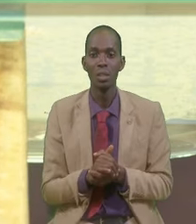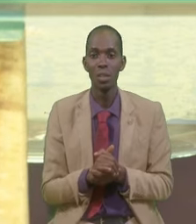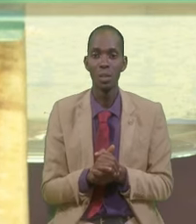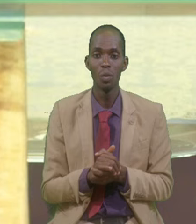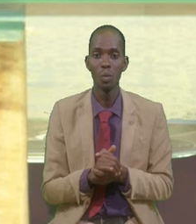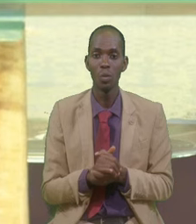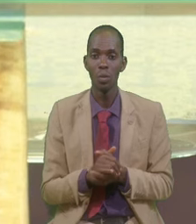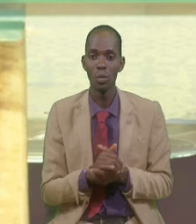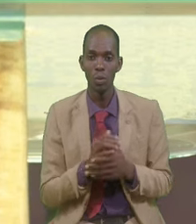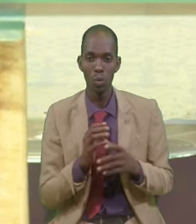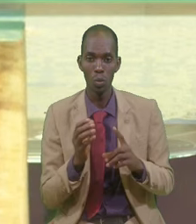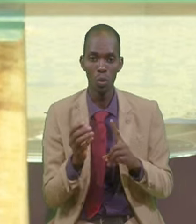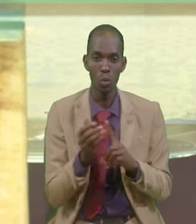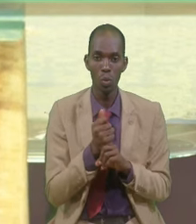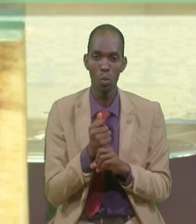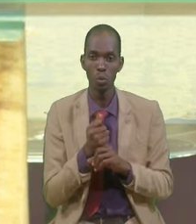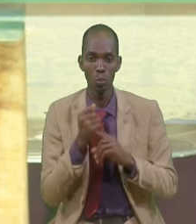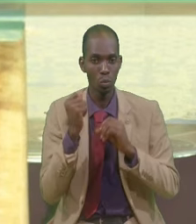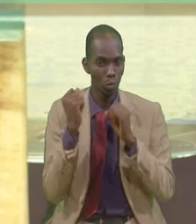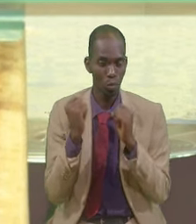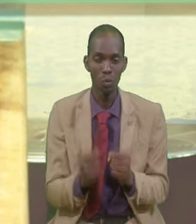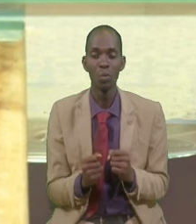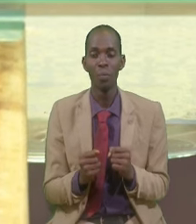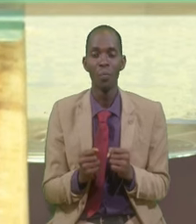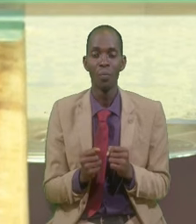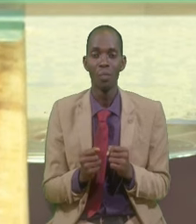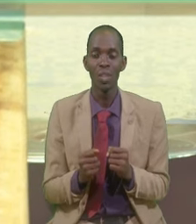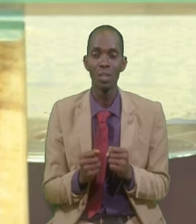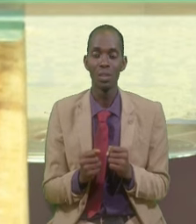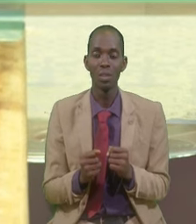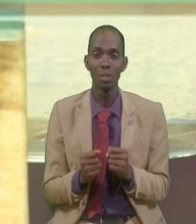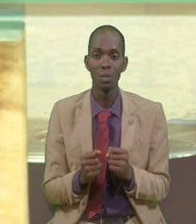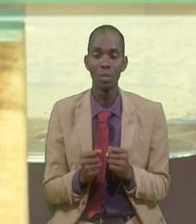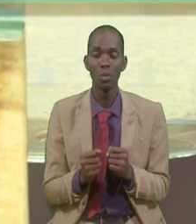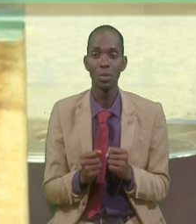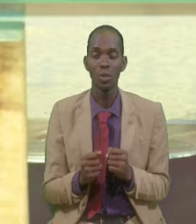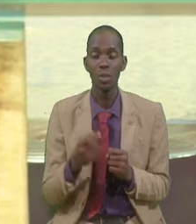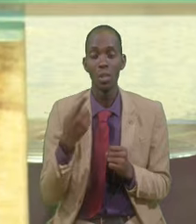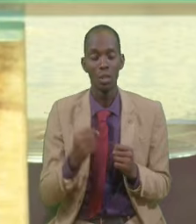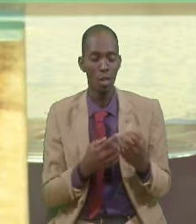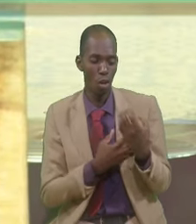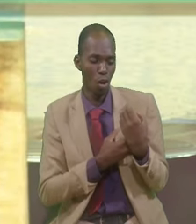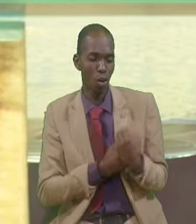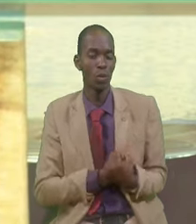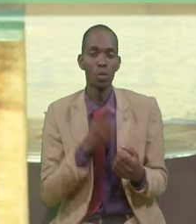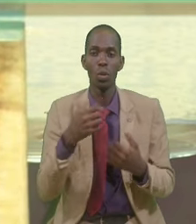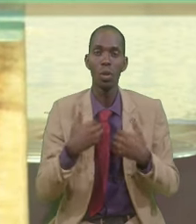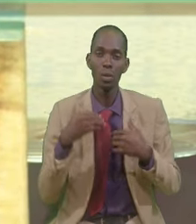Hold fast. Hold fast. The confidence you have in the